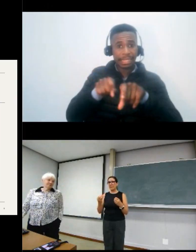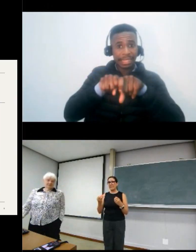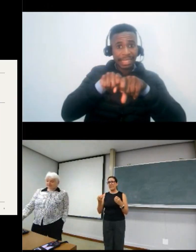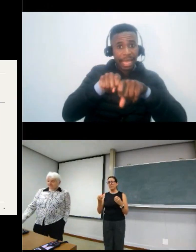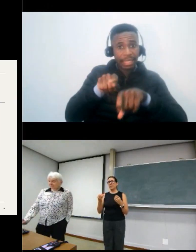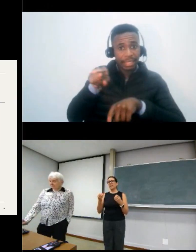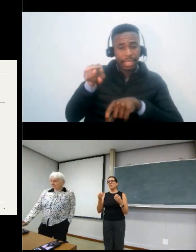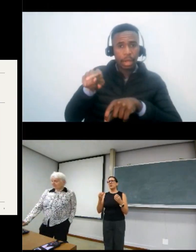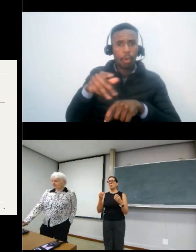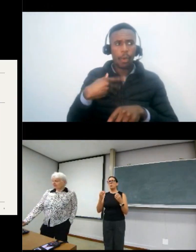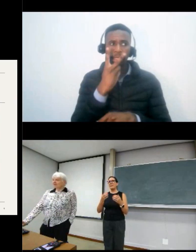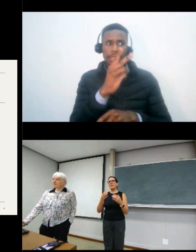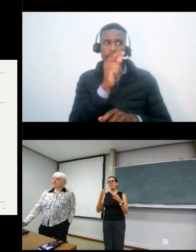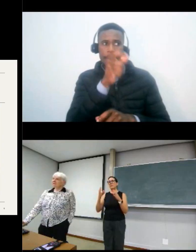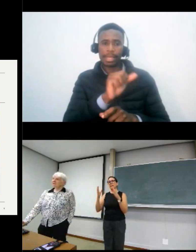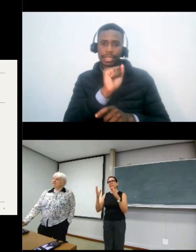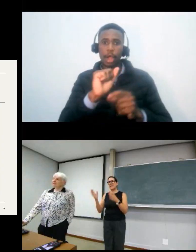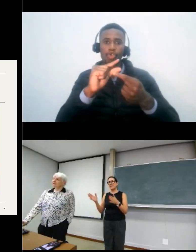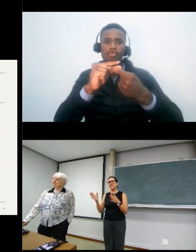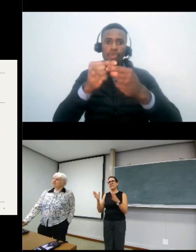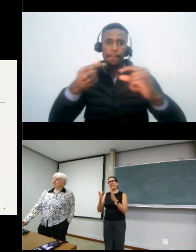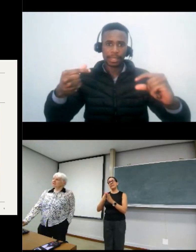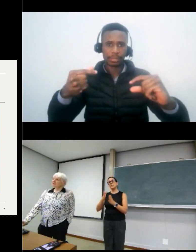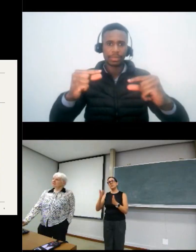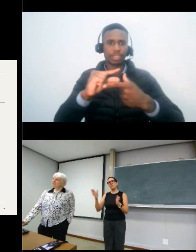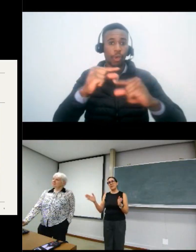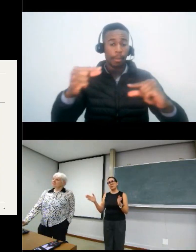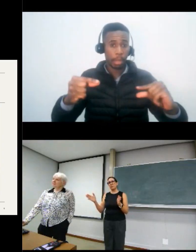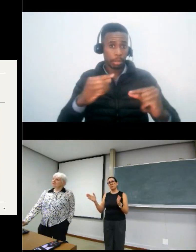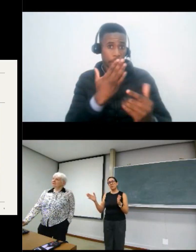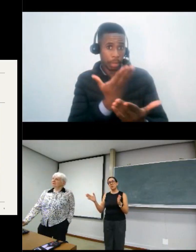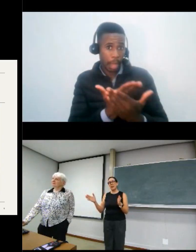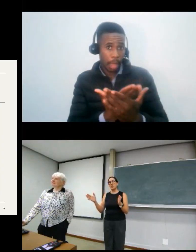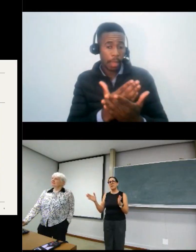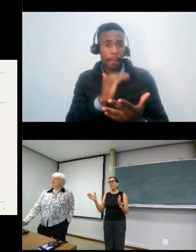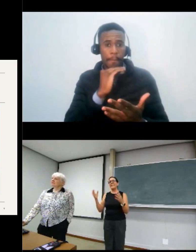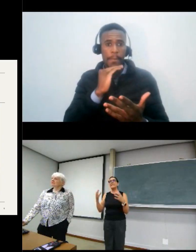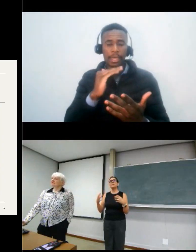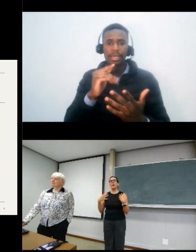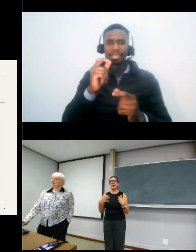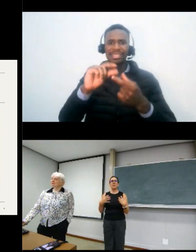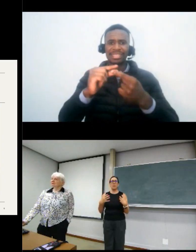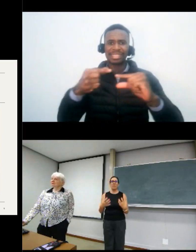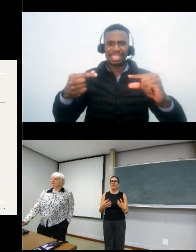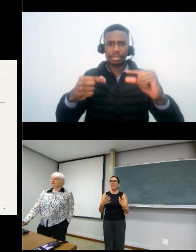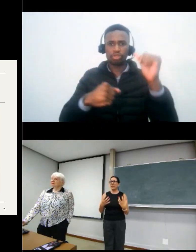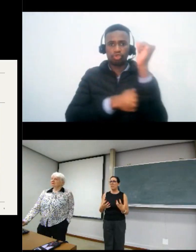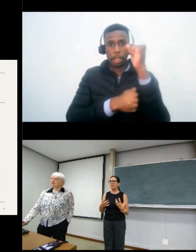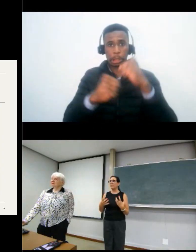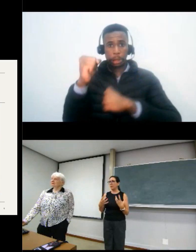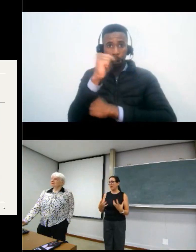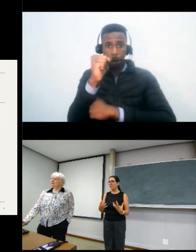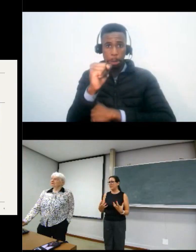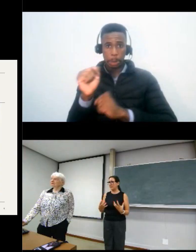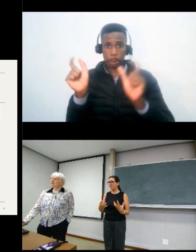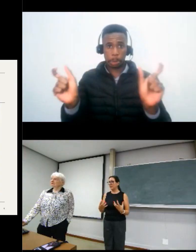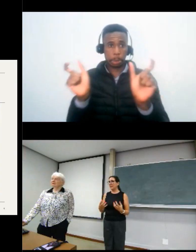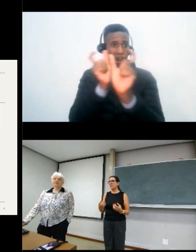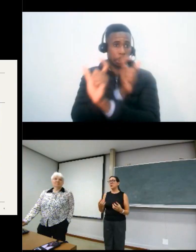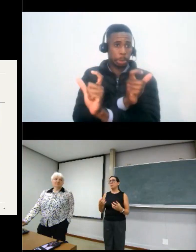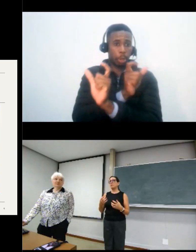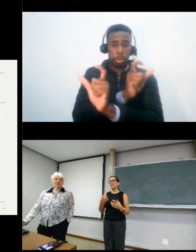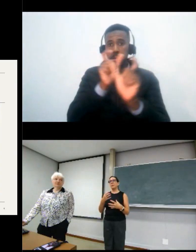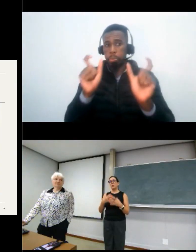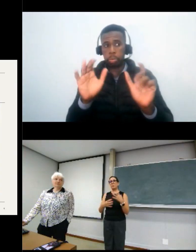grammatical ability. So whether a sentence in this grammatical structure is part of their